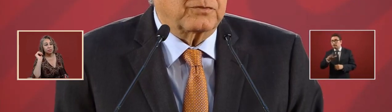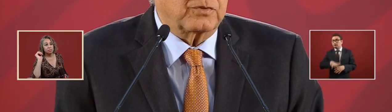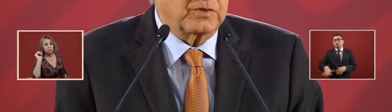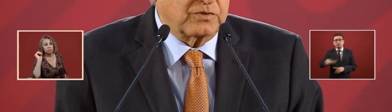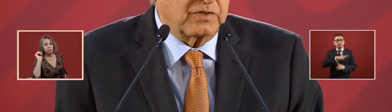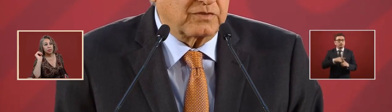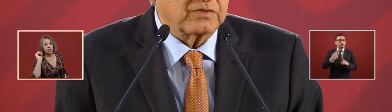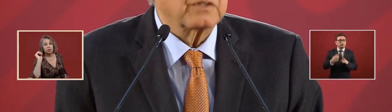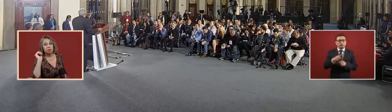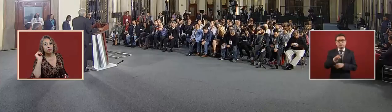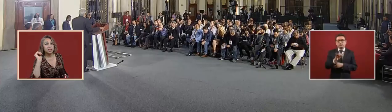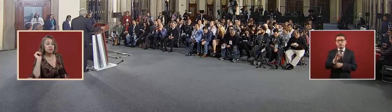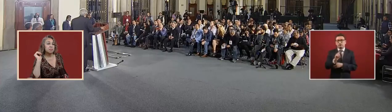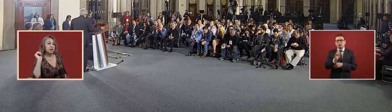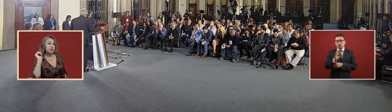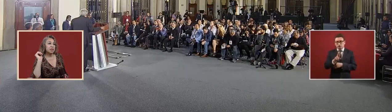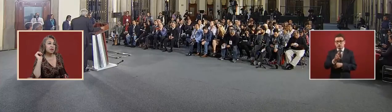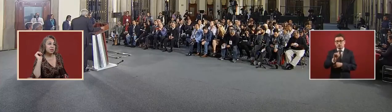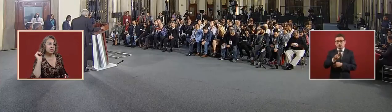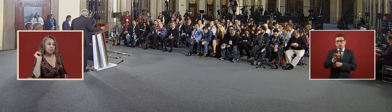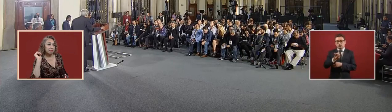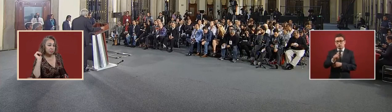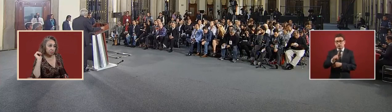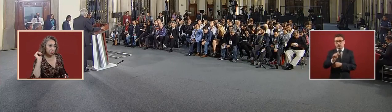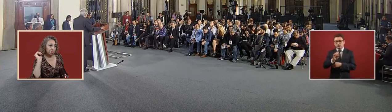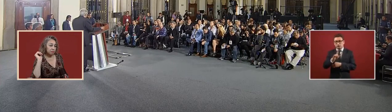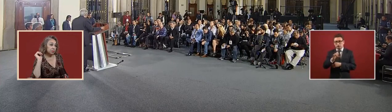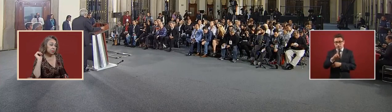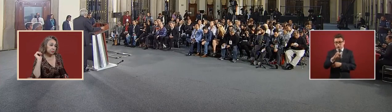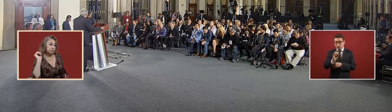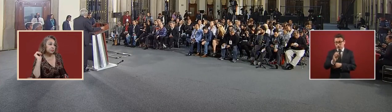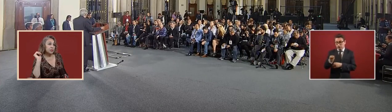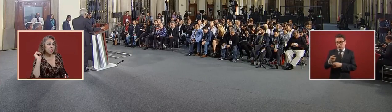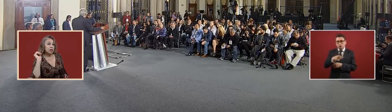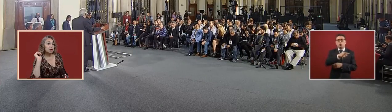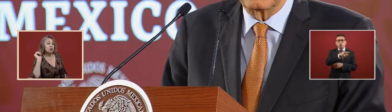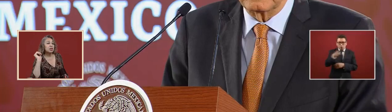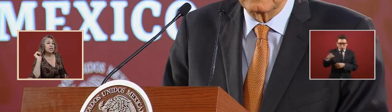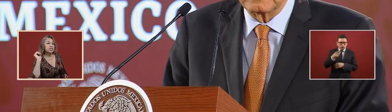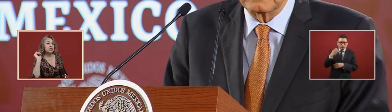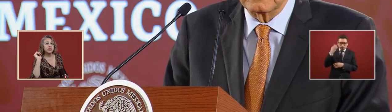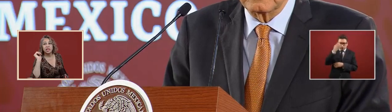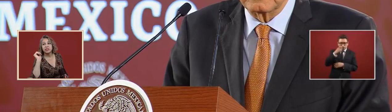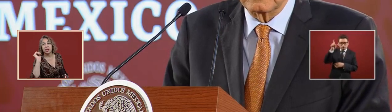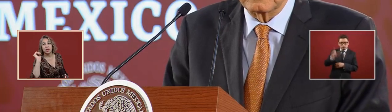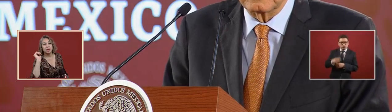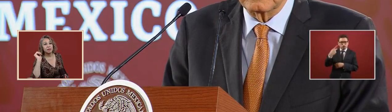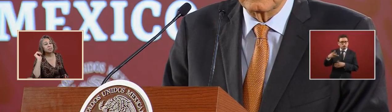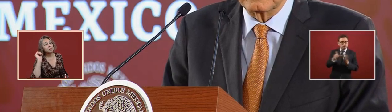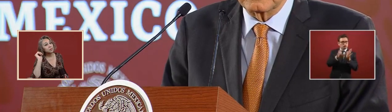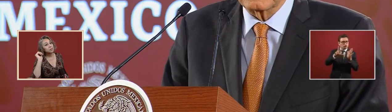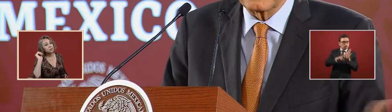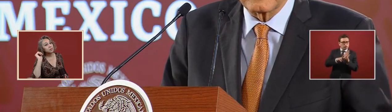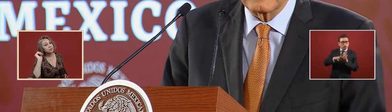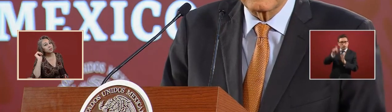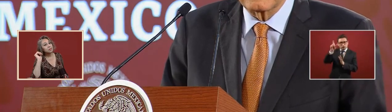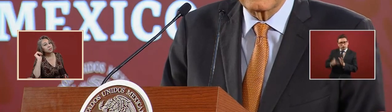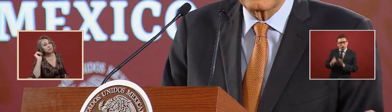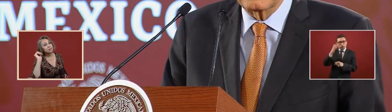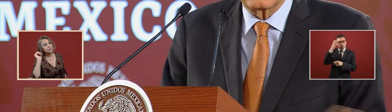environment? Víctor Manuel Toledo. Víctor Manuel Toledo. Vean su trayectoria. Look at his trajectory. O